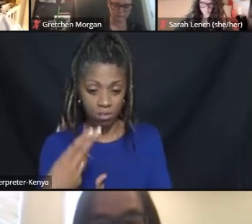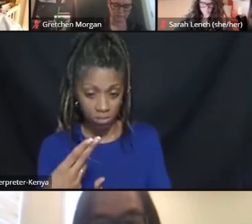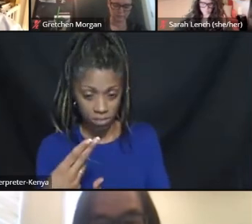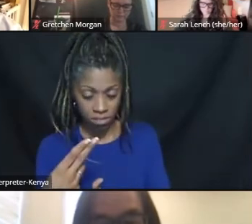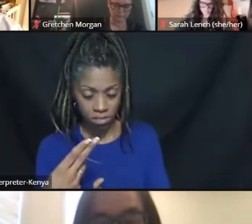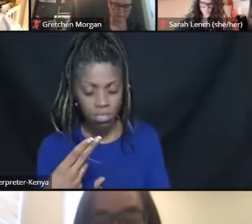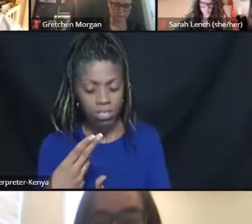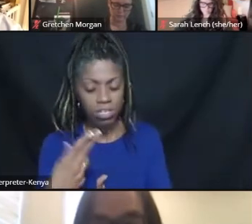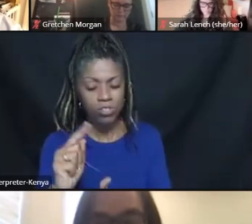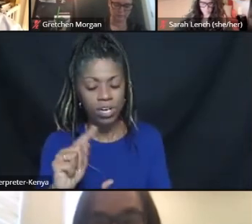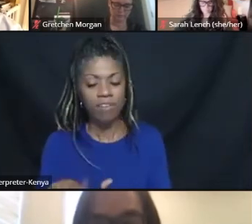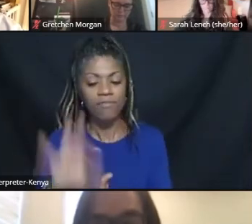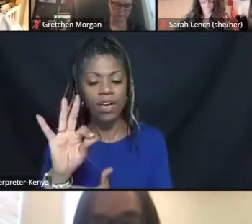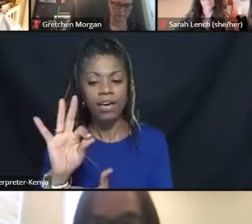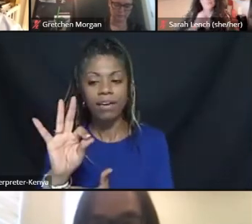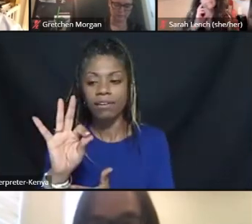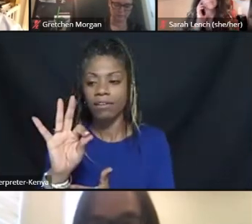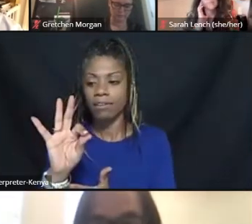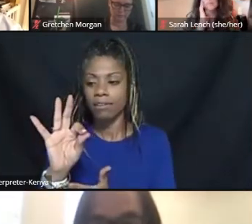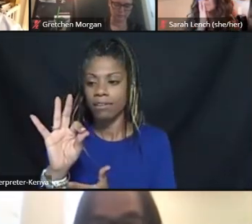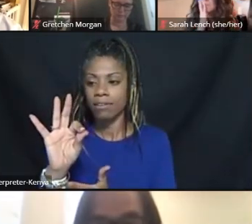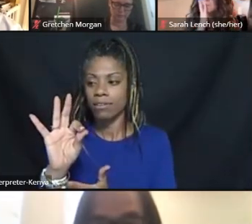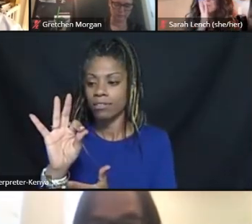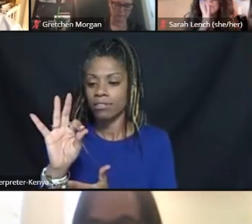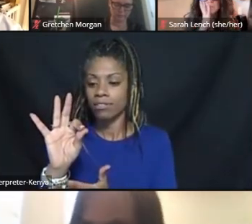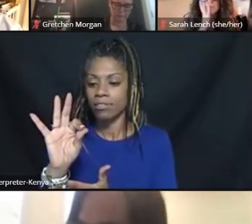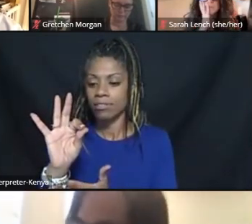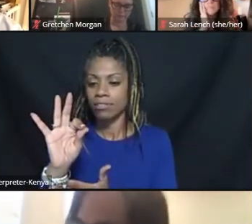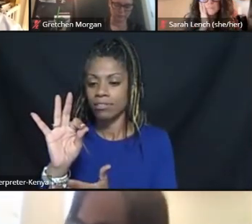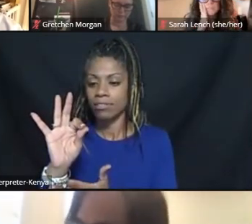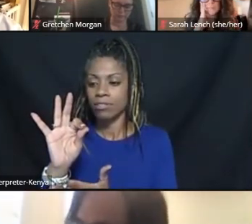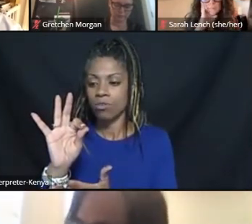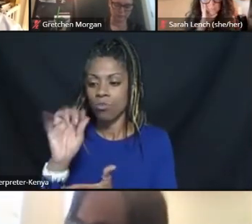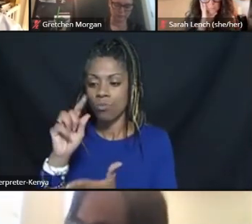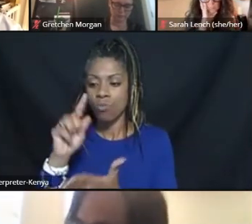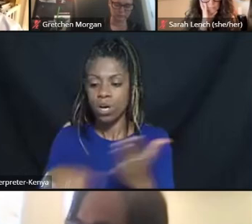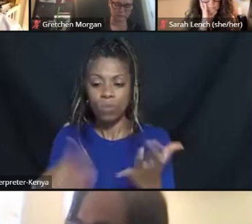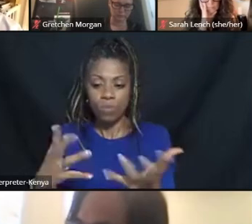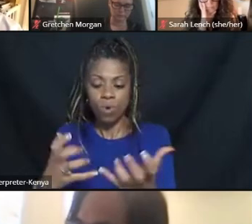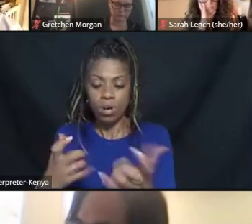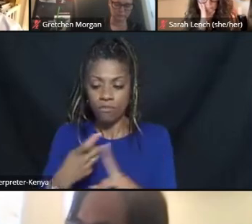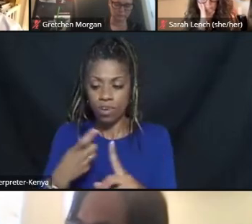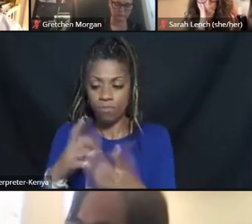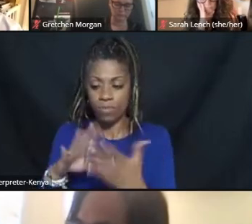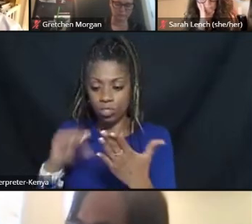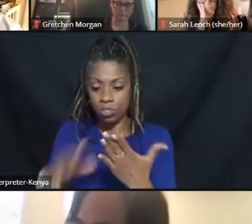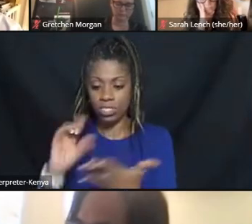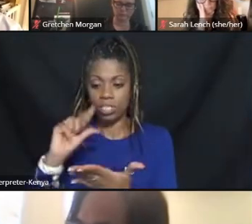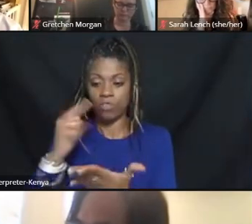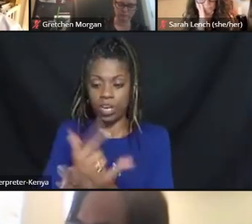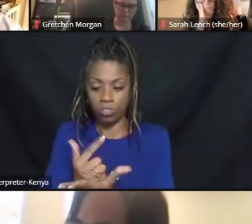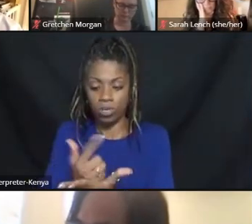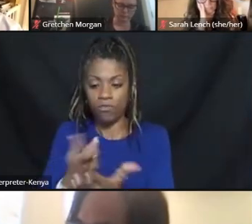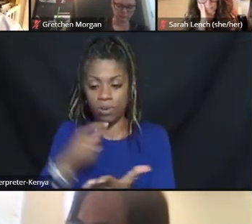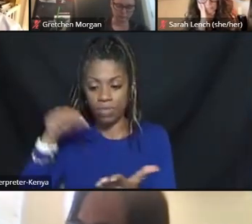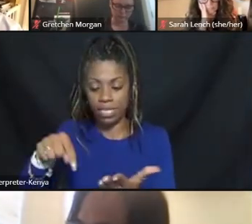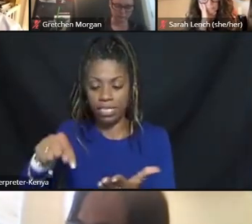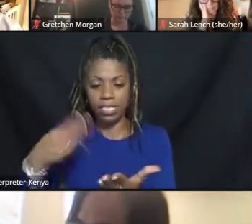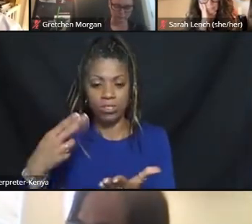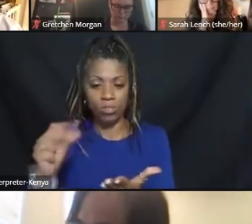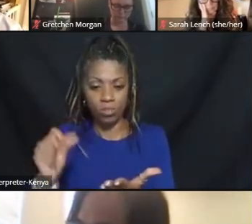skill set was that we expected a student that graduated from Fleming County High School to have. We found ways to demonstrate